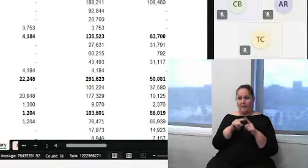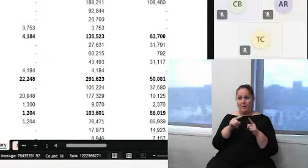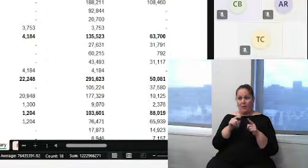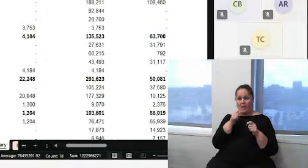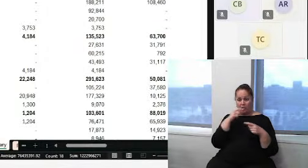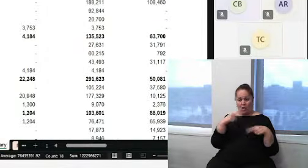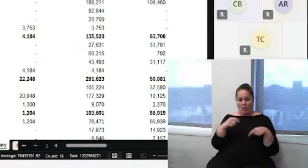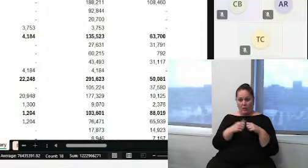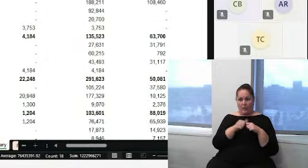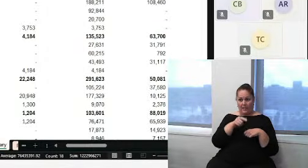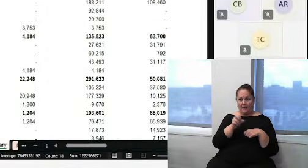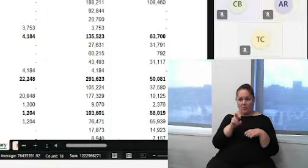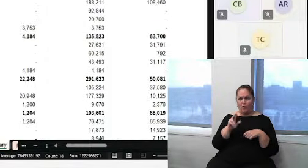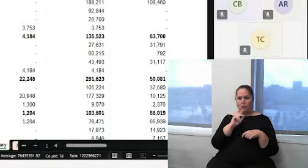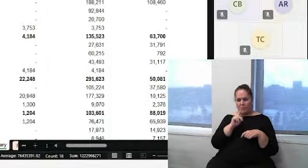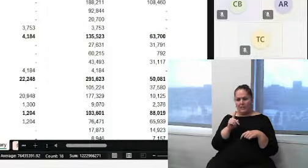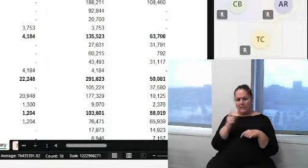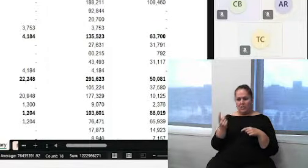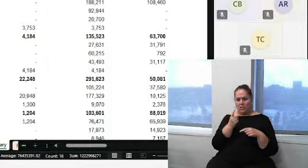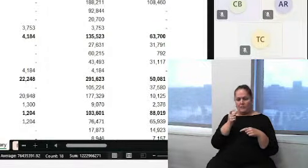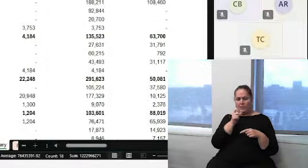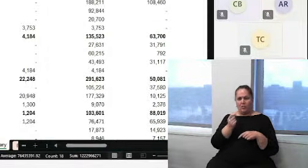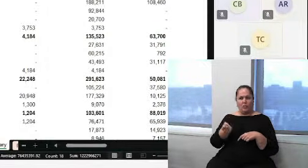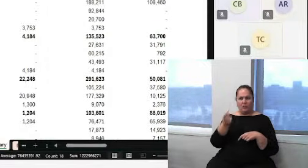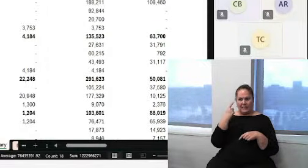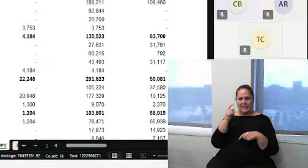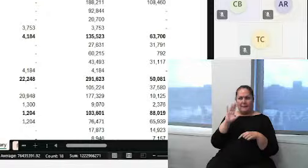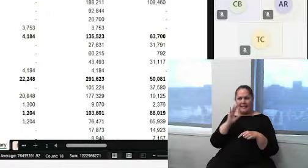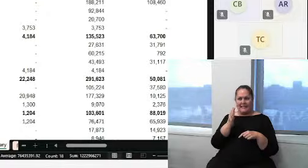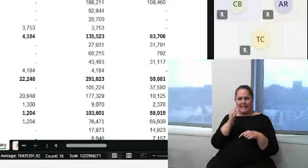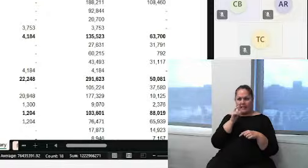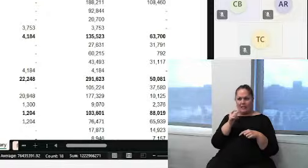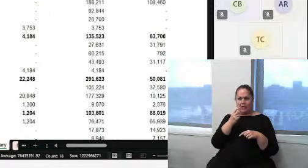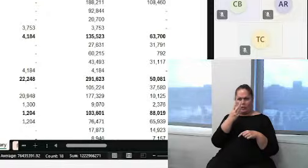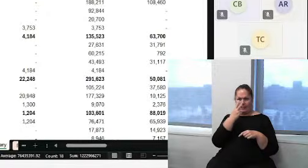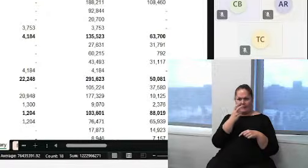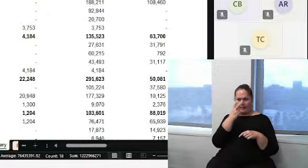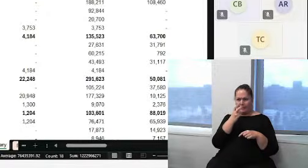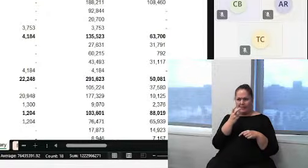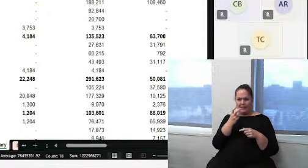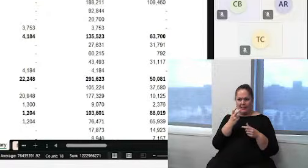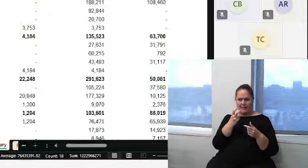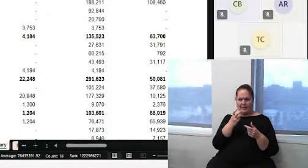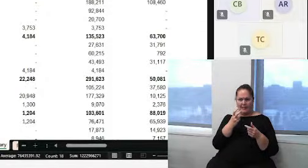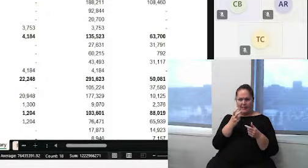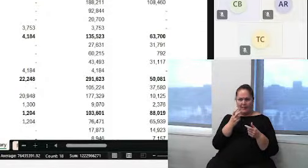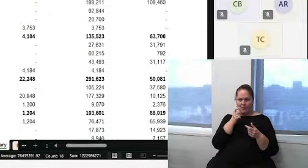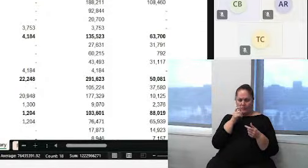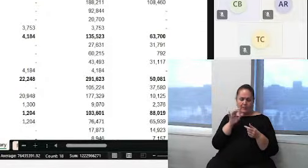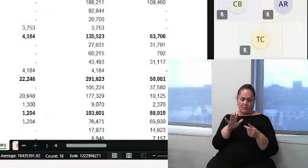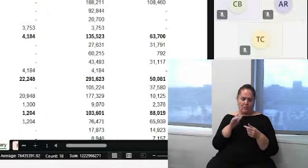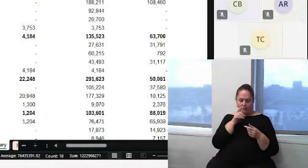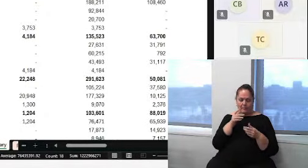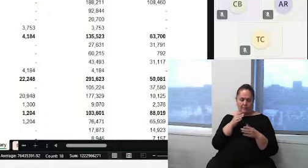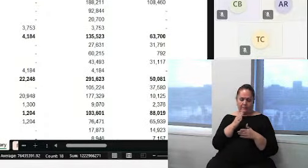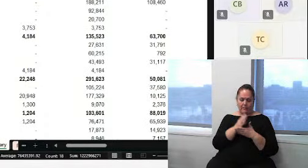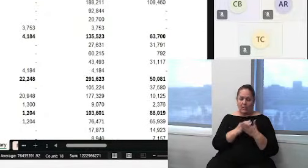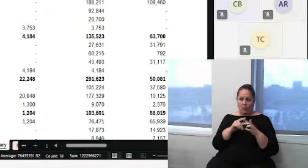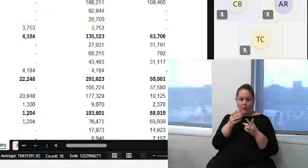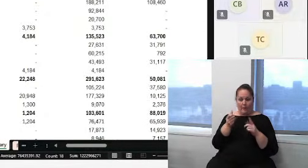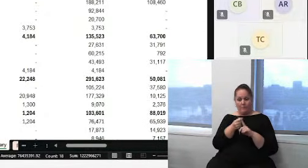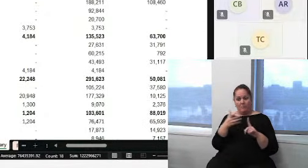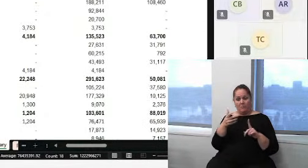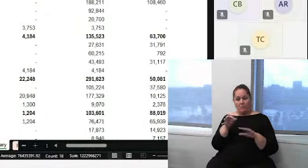You're trying to understand it, but are you arguing with him, or is there really something you don't comprehend? It just sounds like you're skeptical, which is what goes with